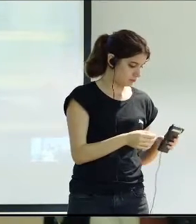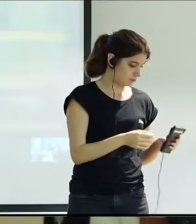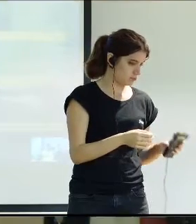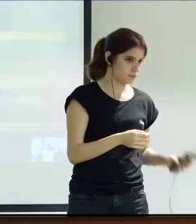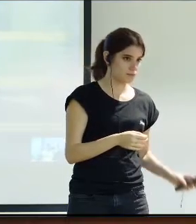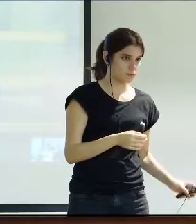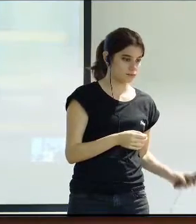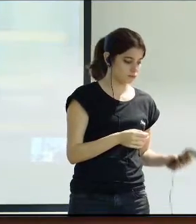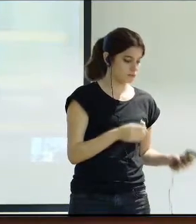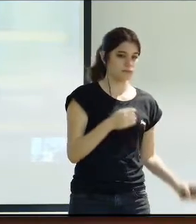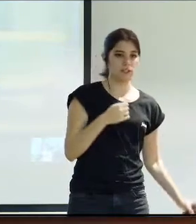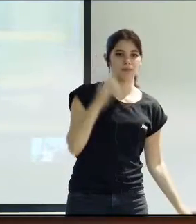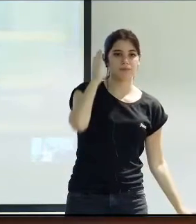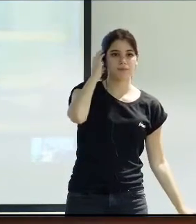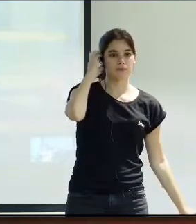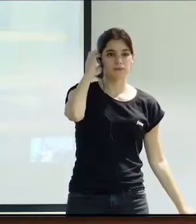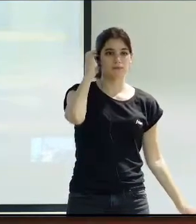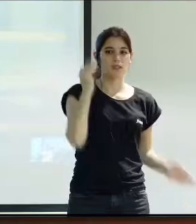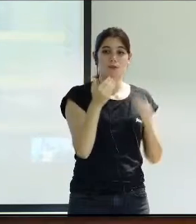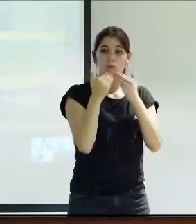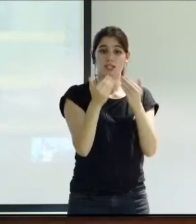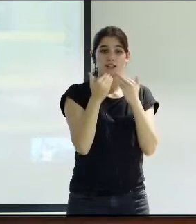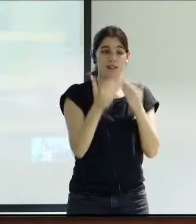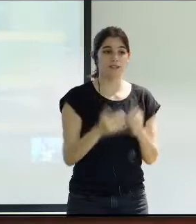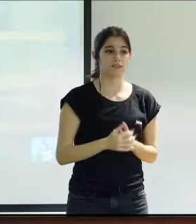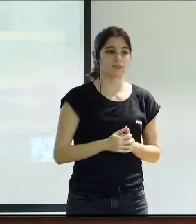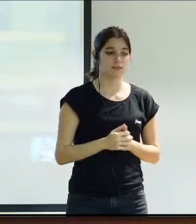thank you very much, and